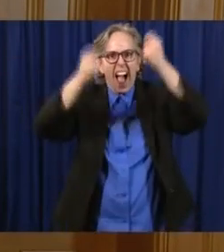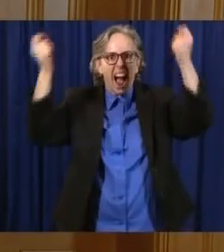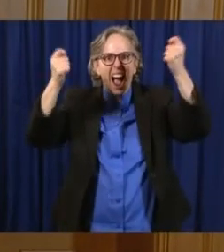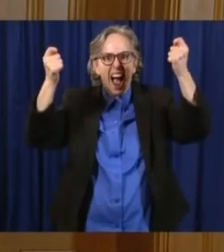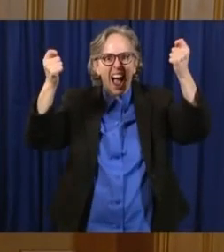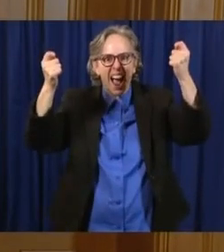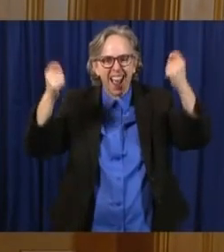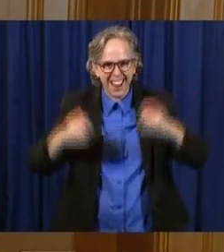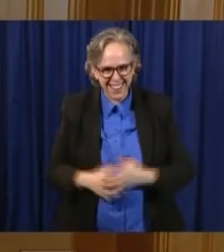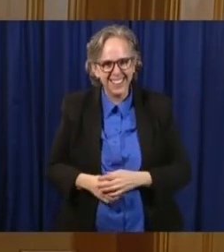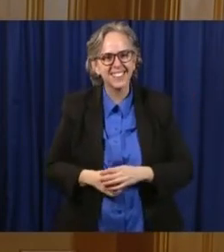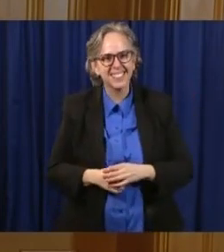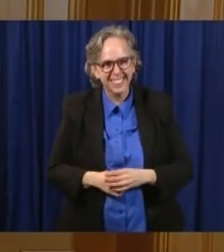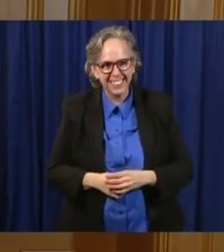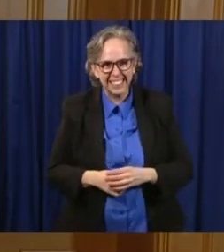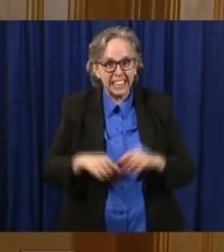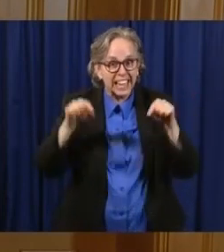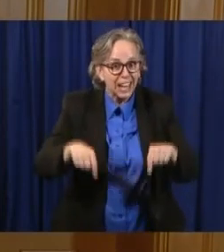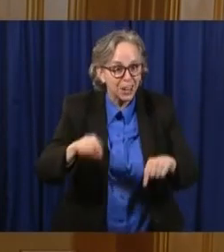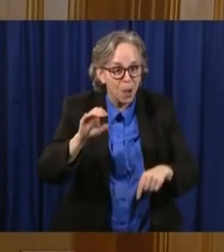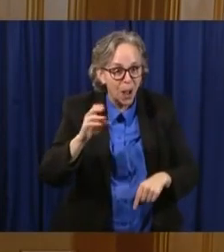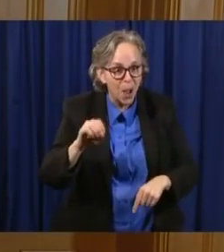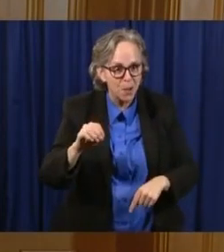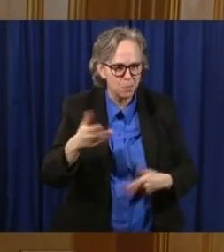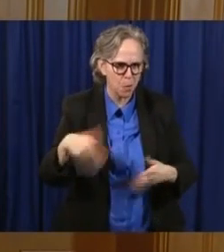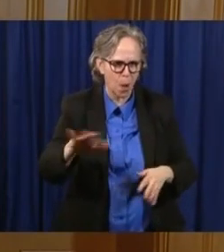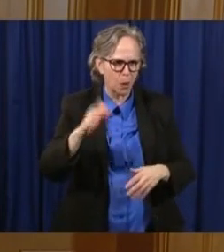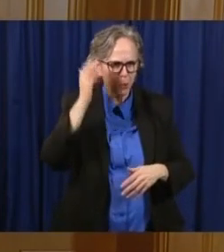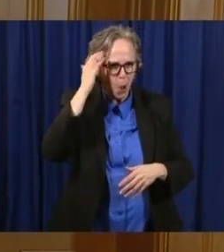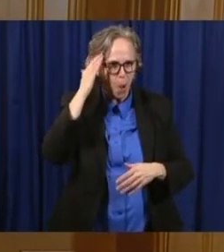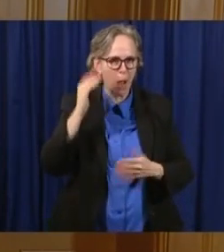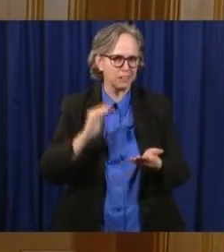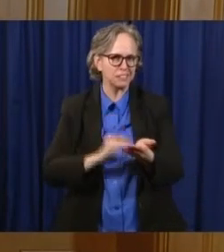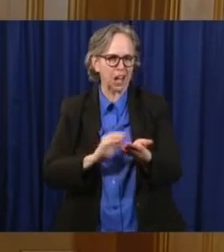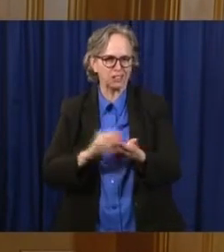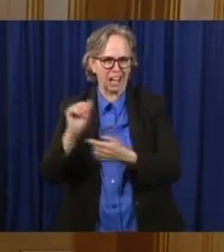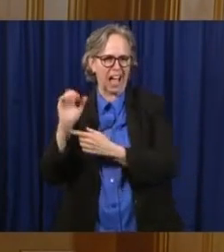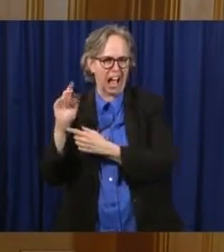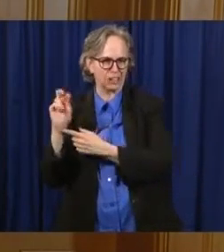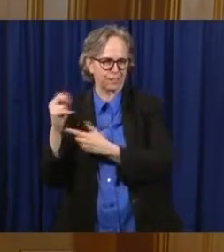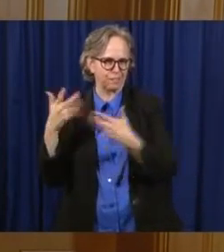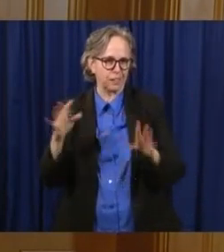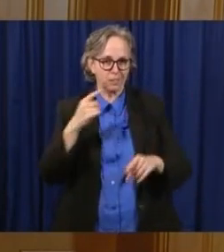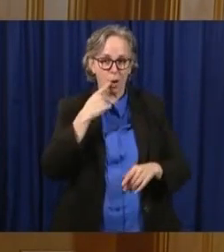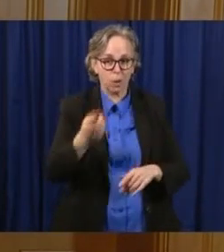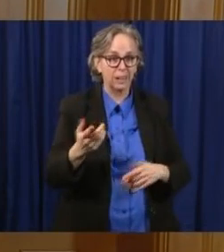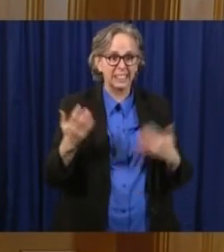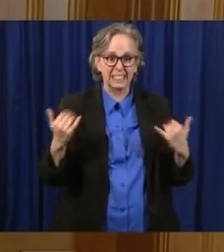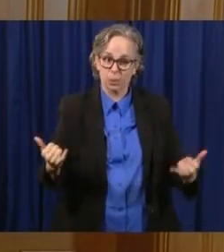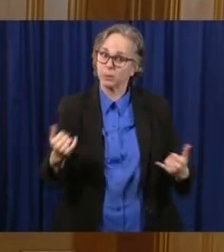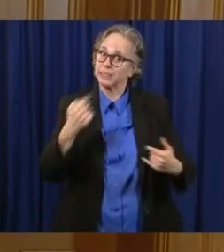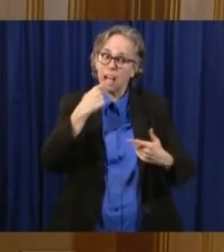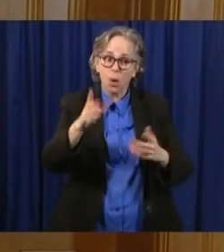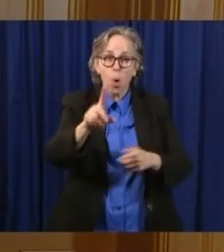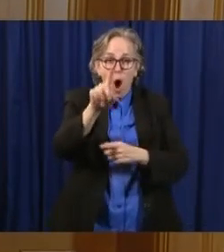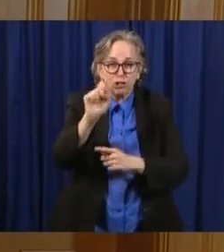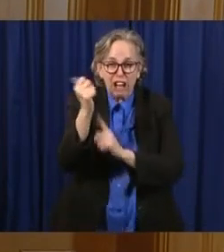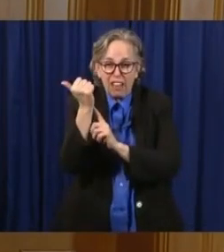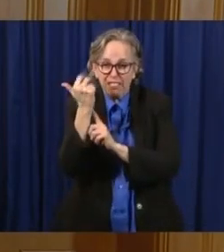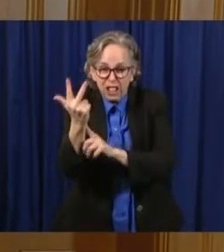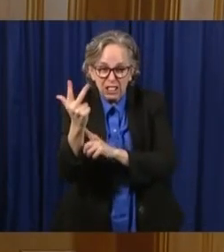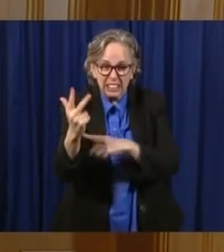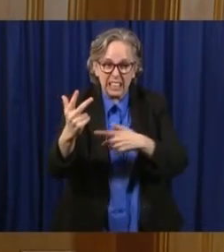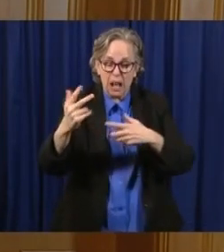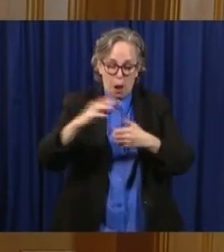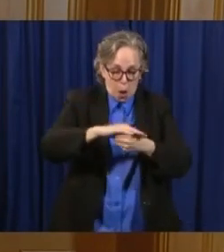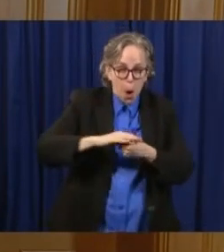here in Ohio, as you've heard Dr. Acton say, and John and I say, there's 113 local